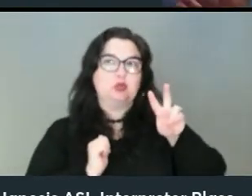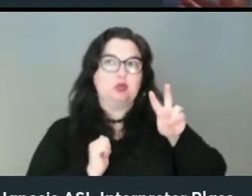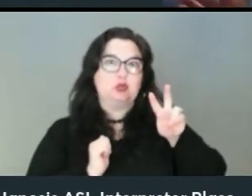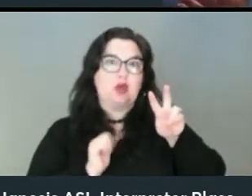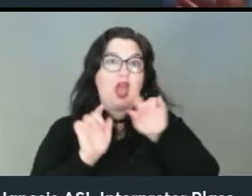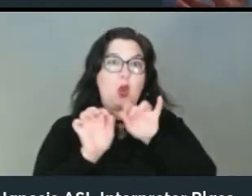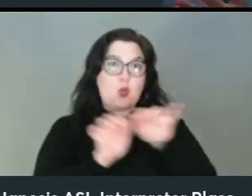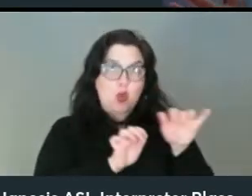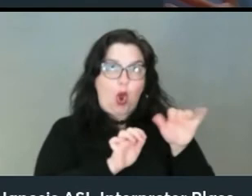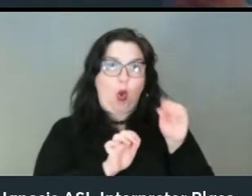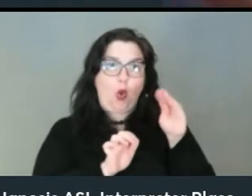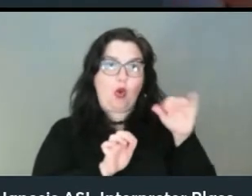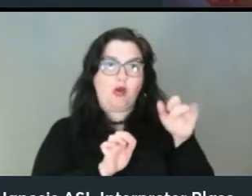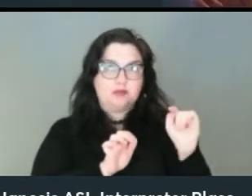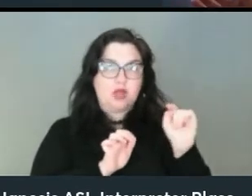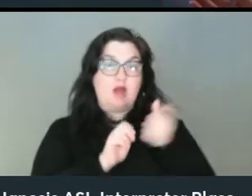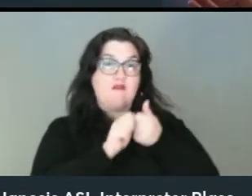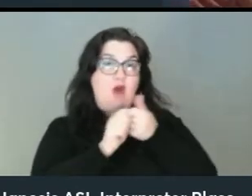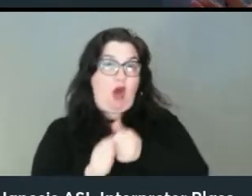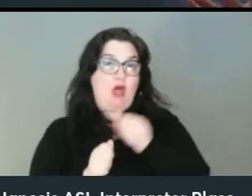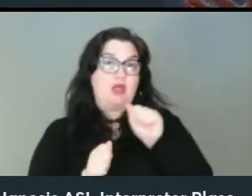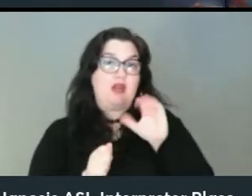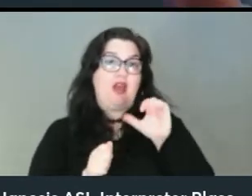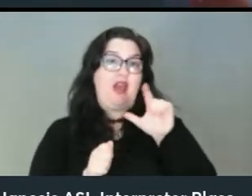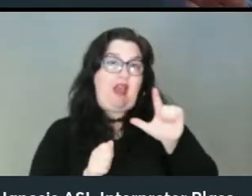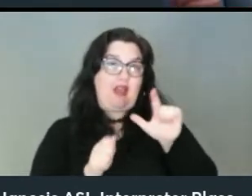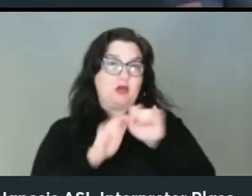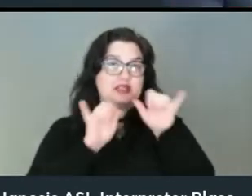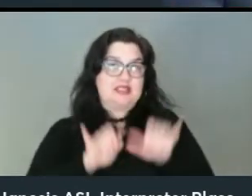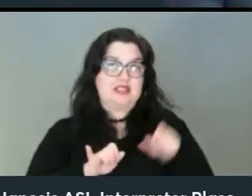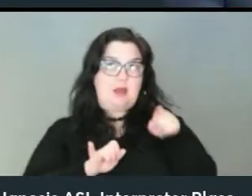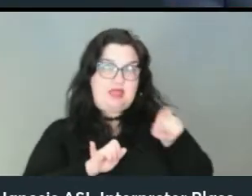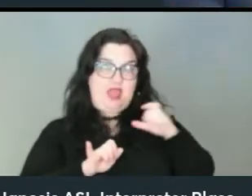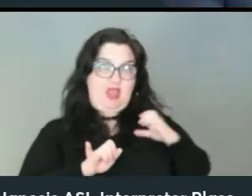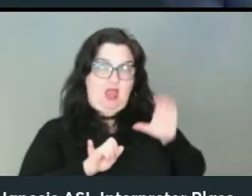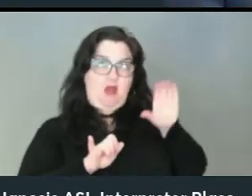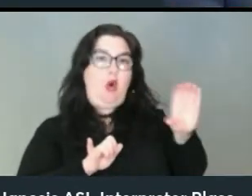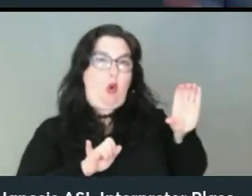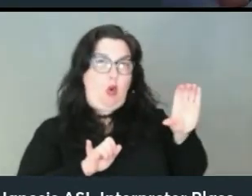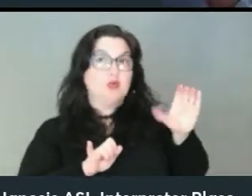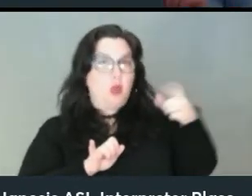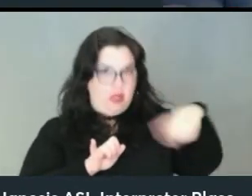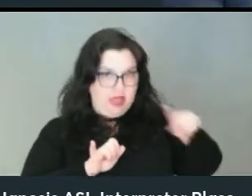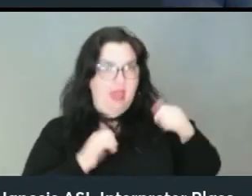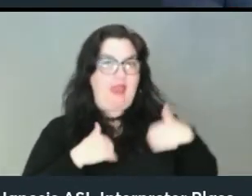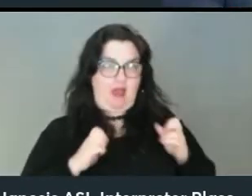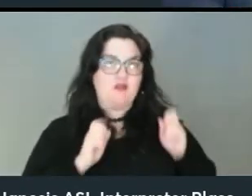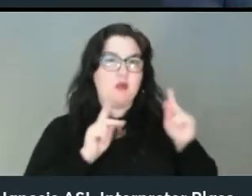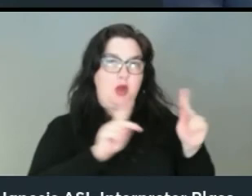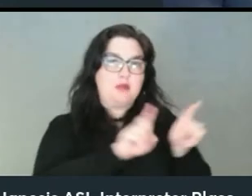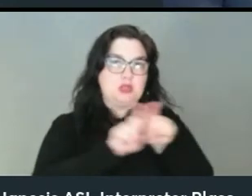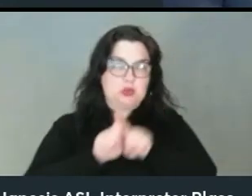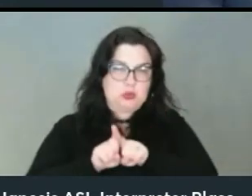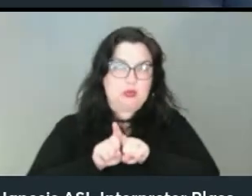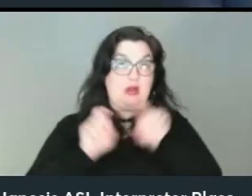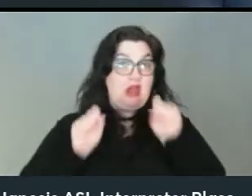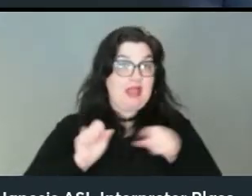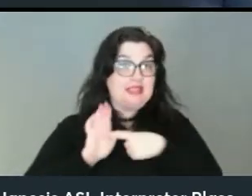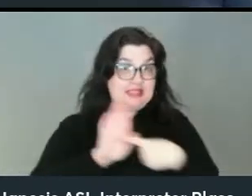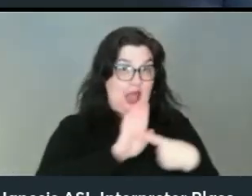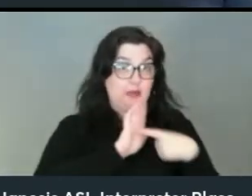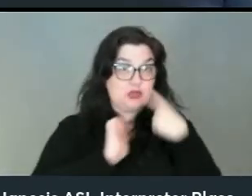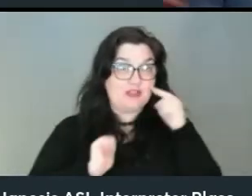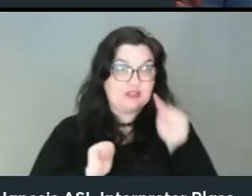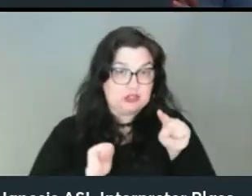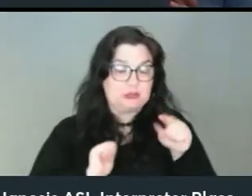And so according to the ACL system, they're considered to own it, so they too have permission to it. I can demonstrate that for you. Over here, I'm going